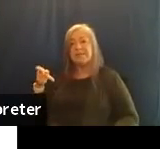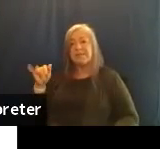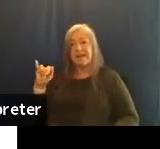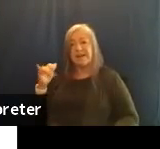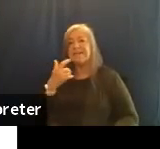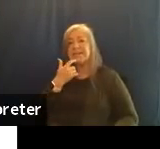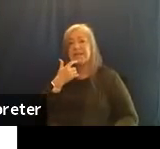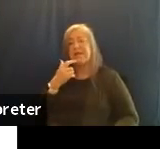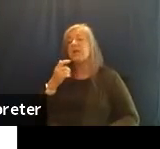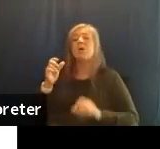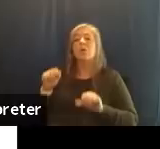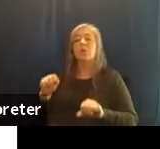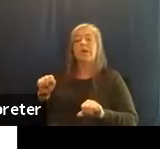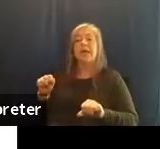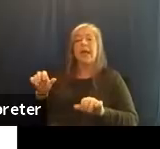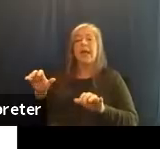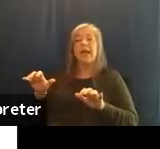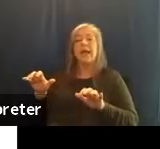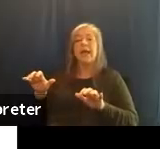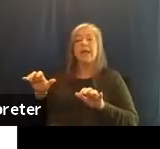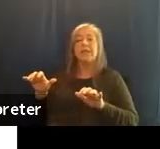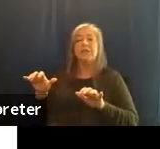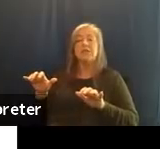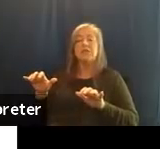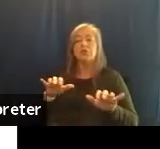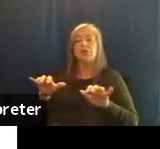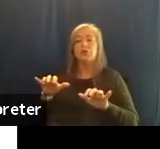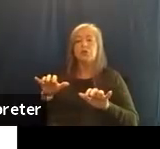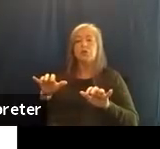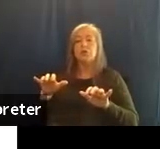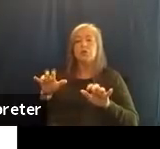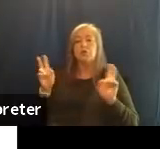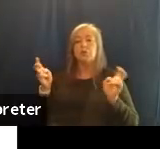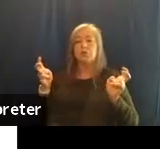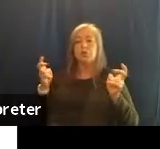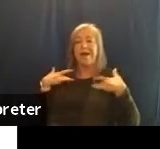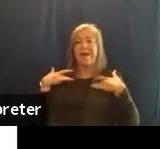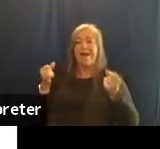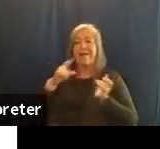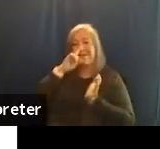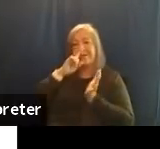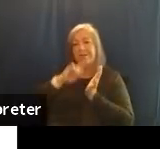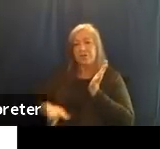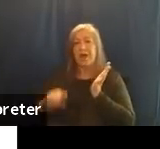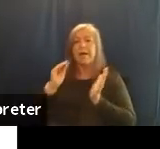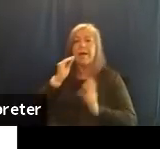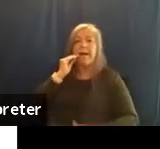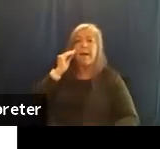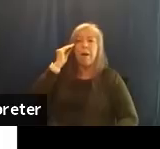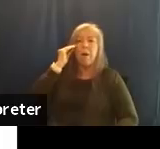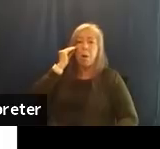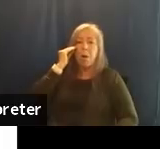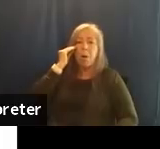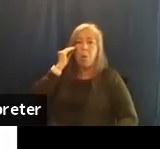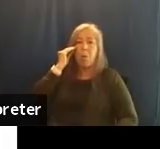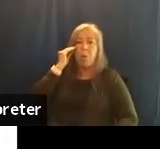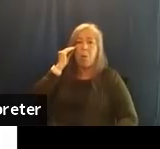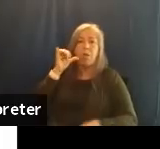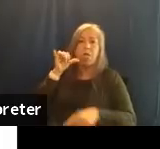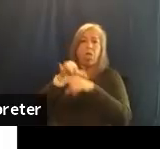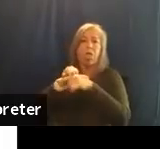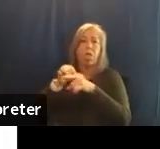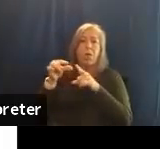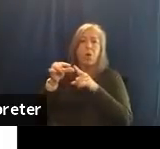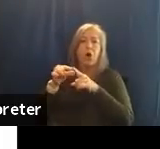an attestation at home, and we're calling it a health check because nobody likes that word attestation. So, but this is going to